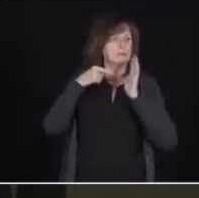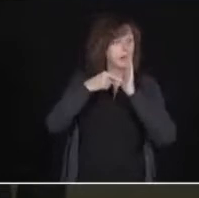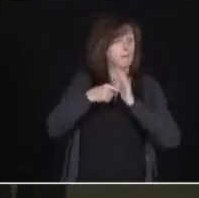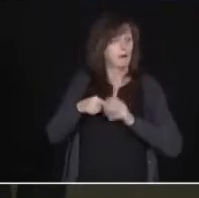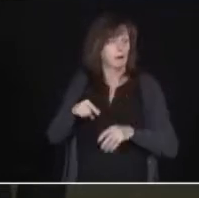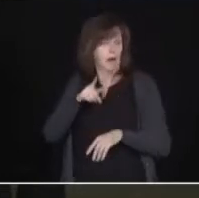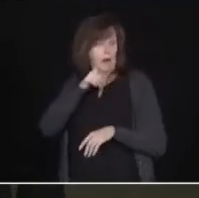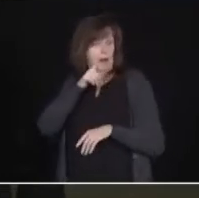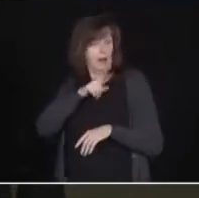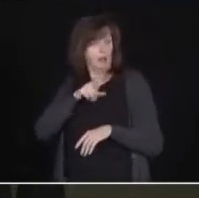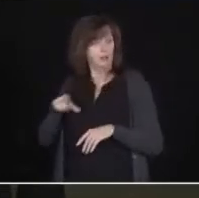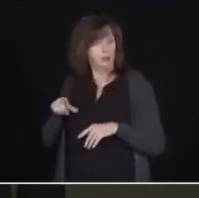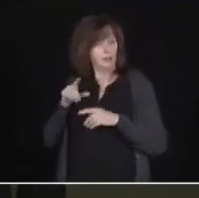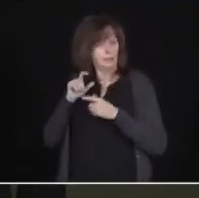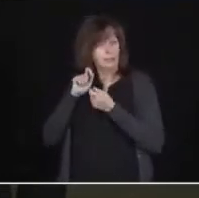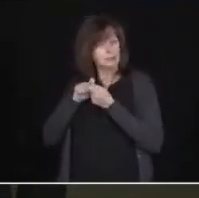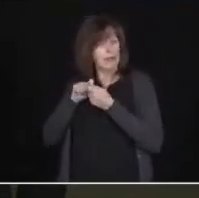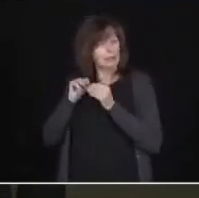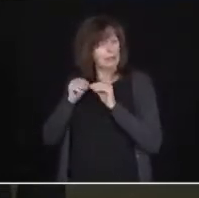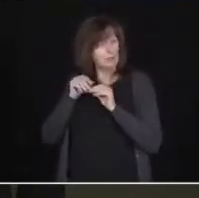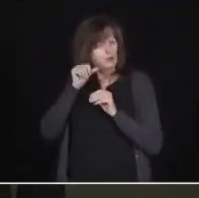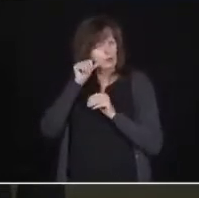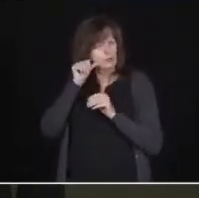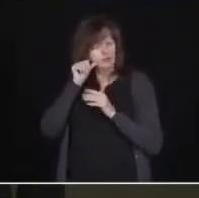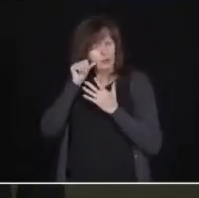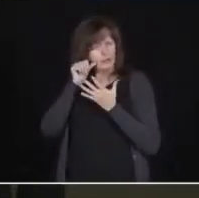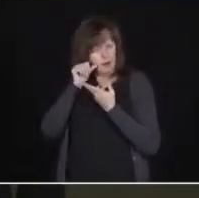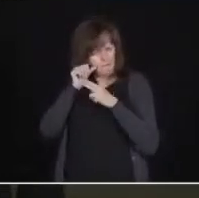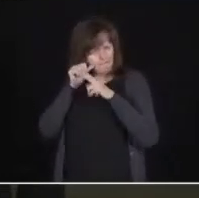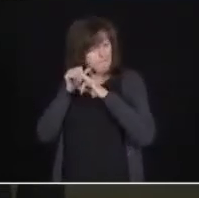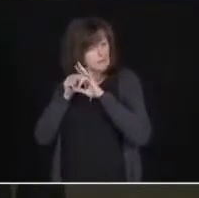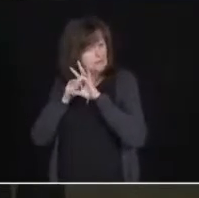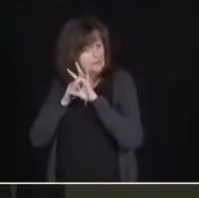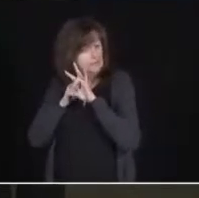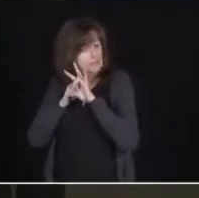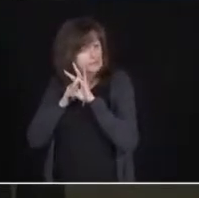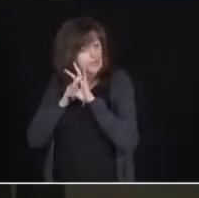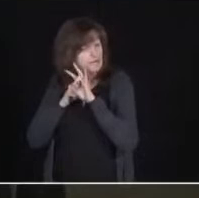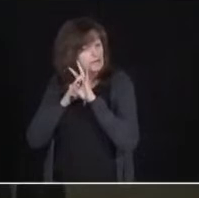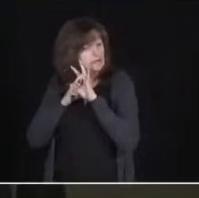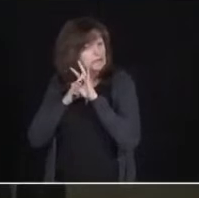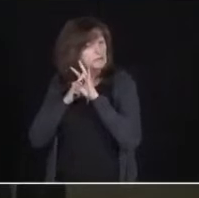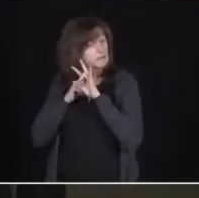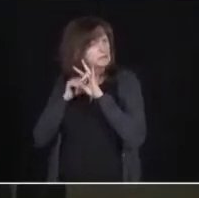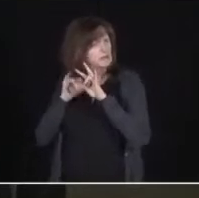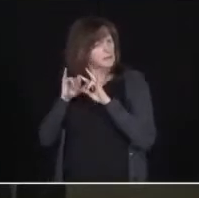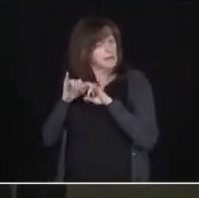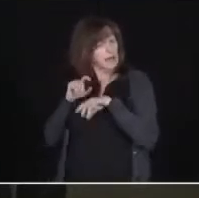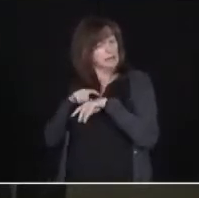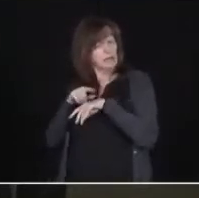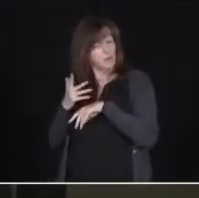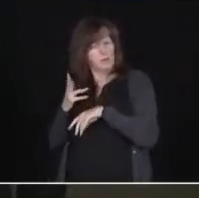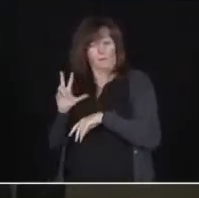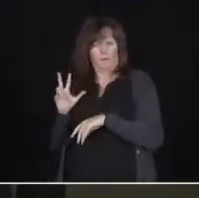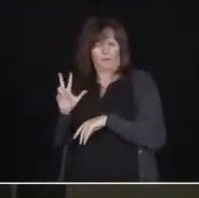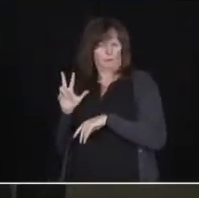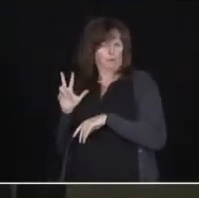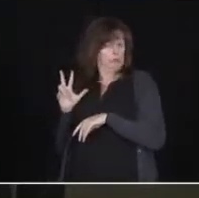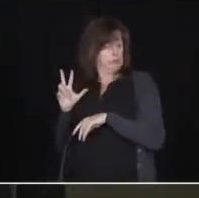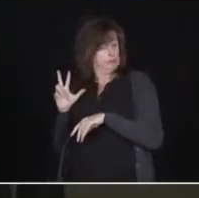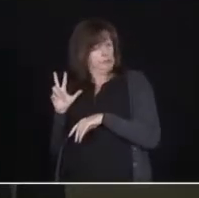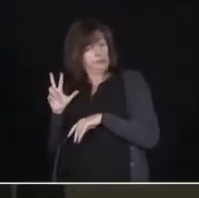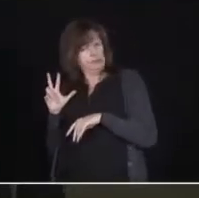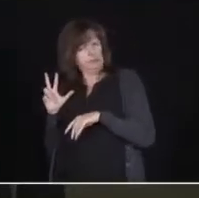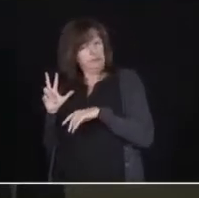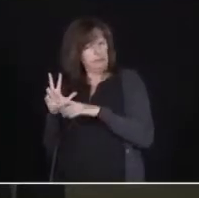of yesterday. I think they went up 7, but they had 3 cases in population, with a whole